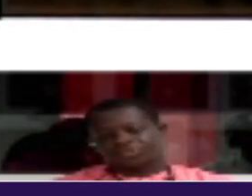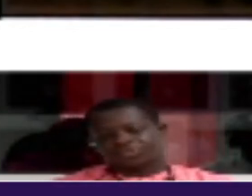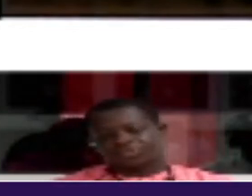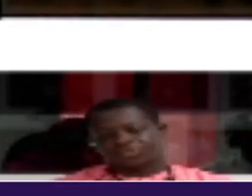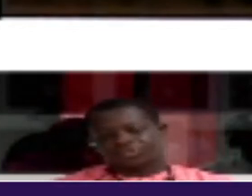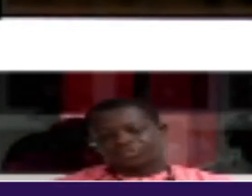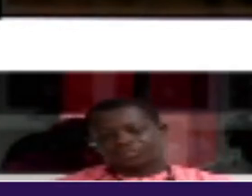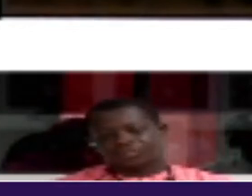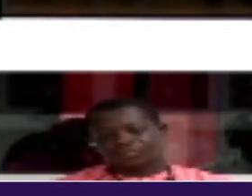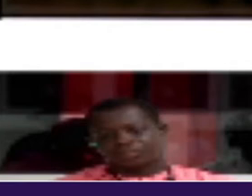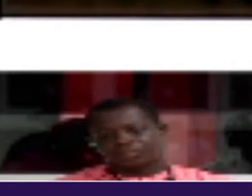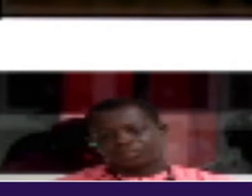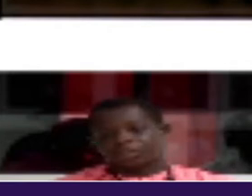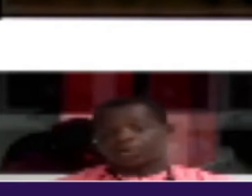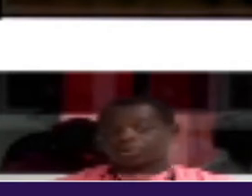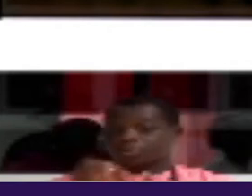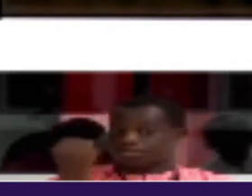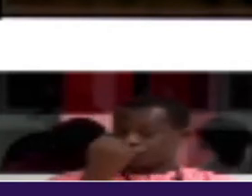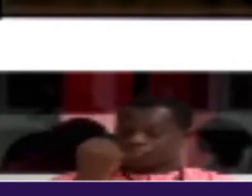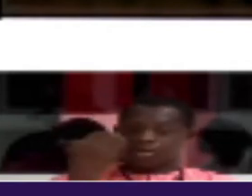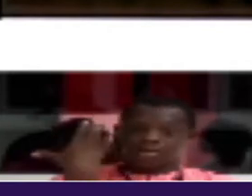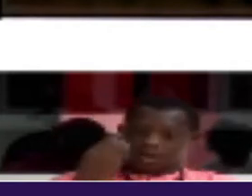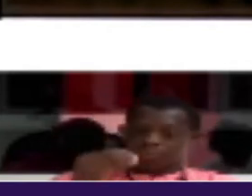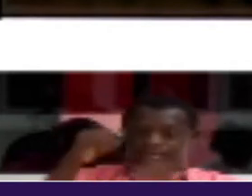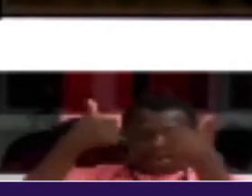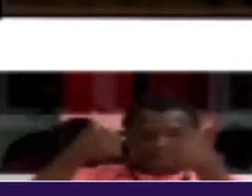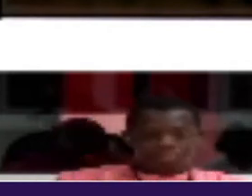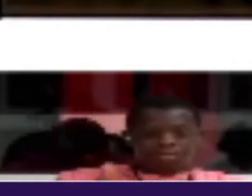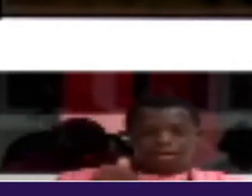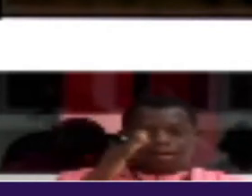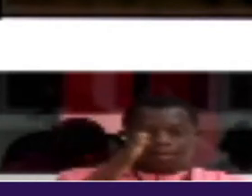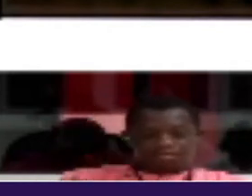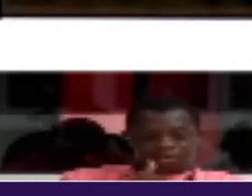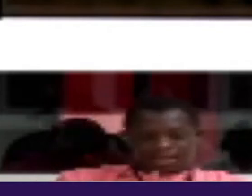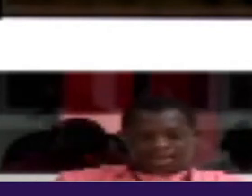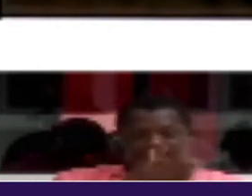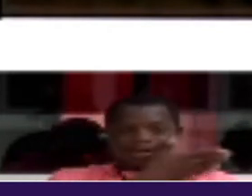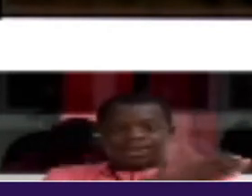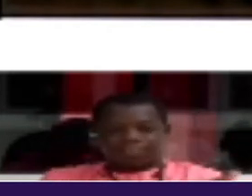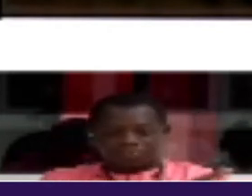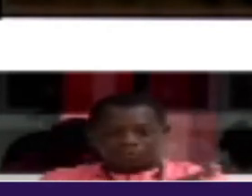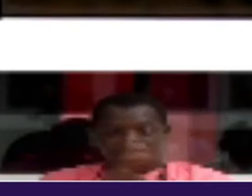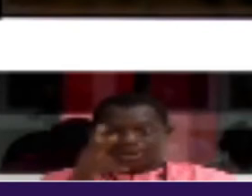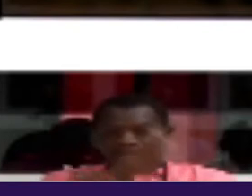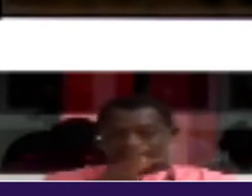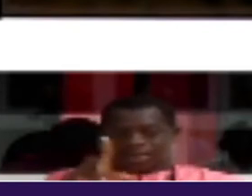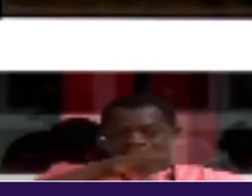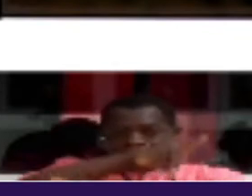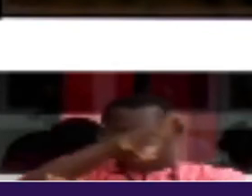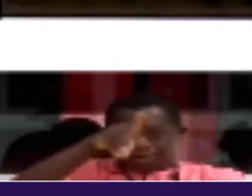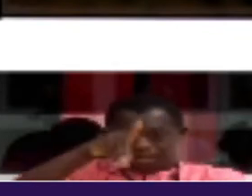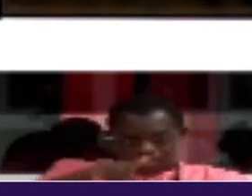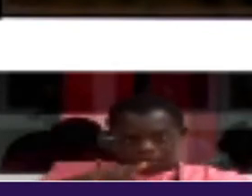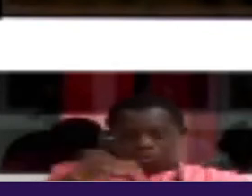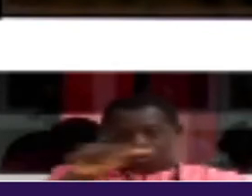because according to how it went, it was that before I left from my sentry post, somebody was needed at the